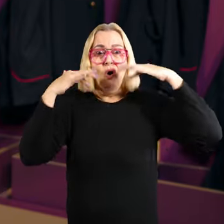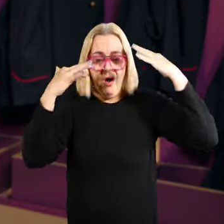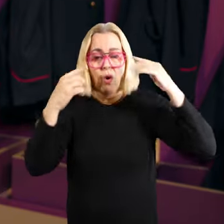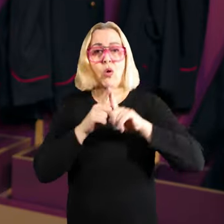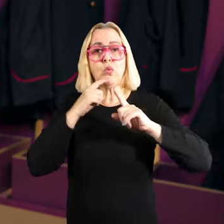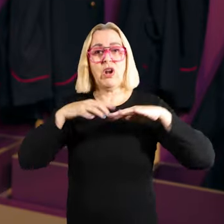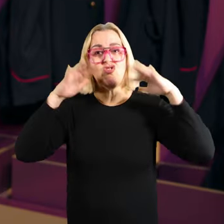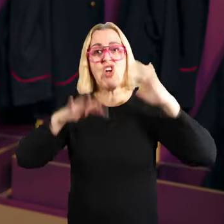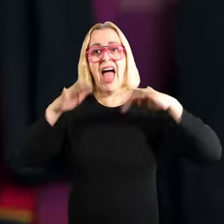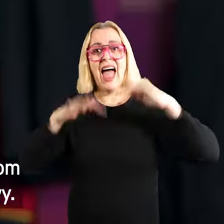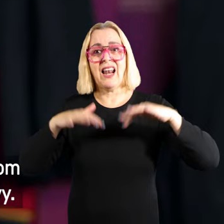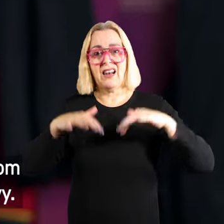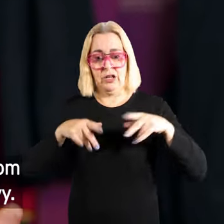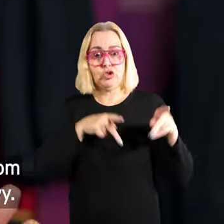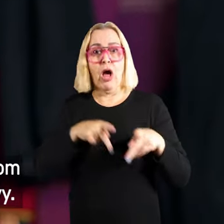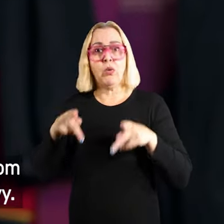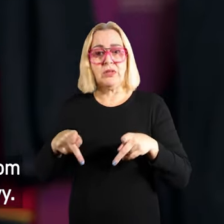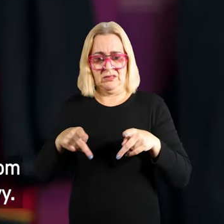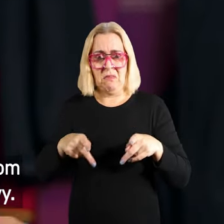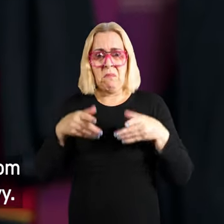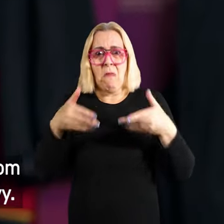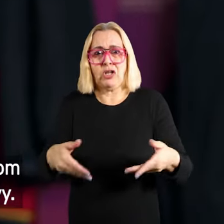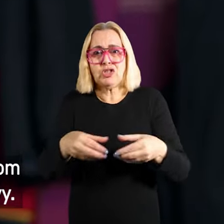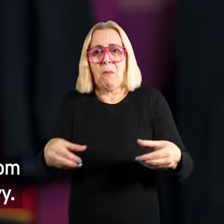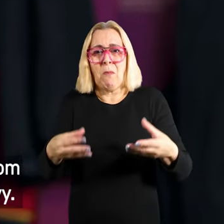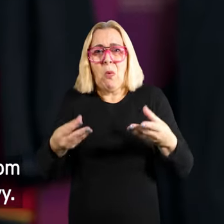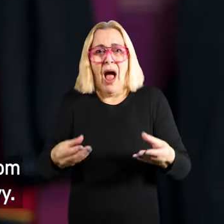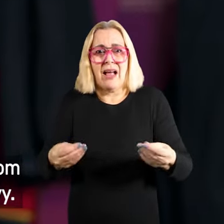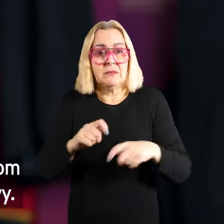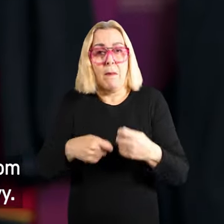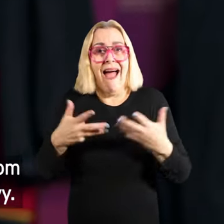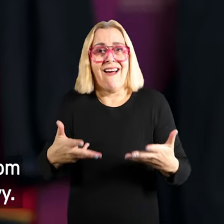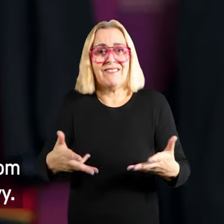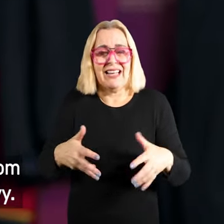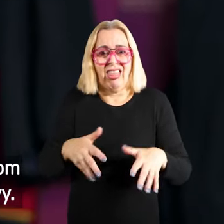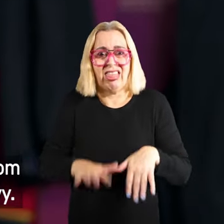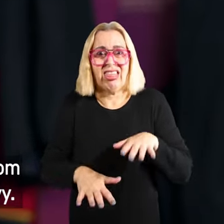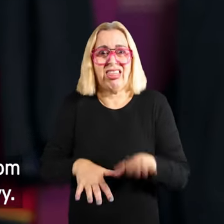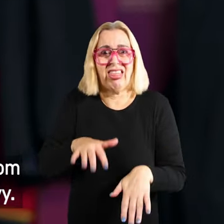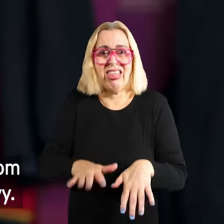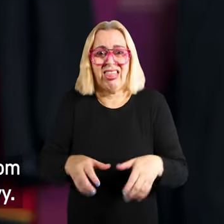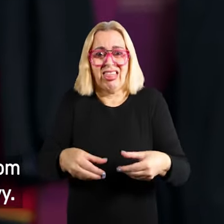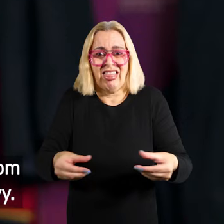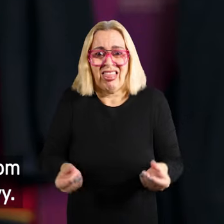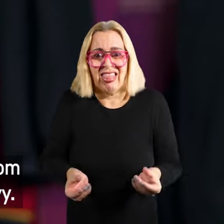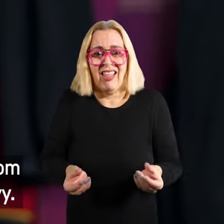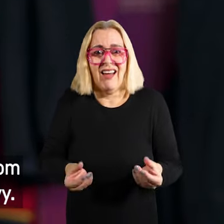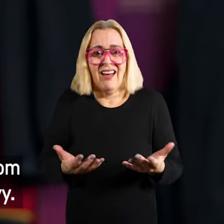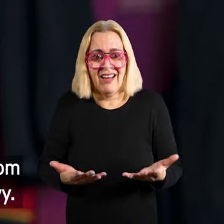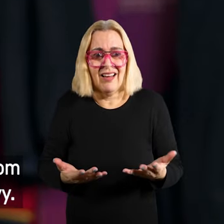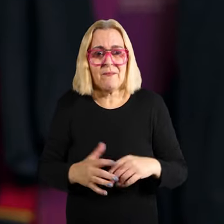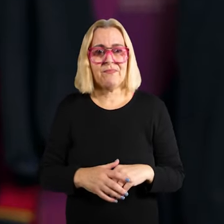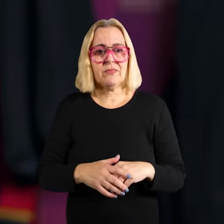delivering, we get very warm. Plus, on the other side, when it rains, the bottom half of your trousers get wet and it feels